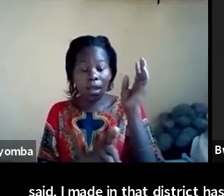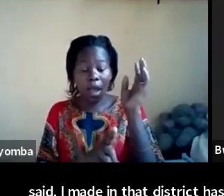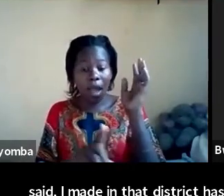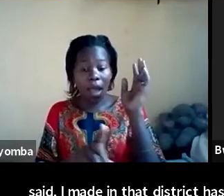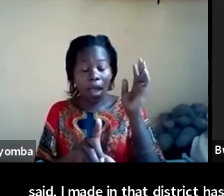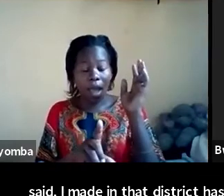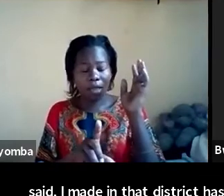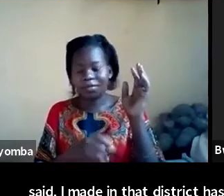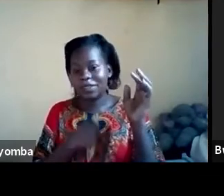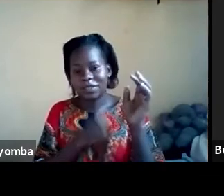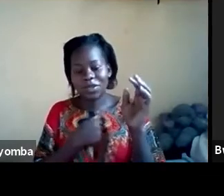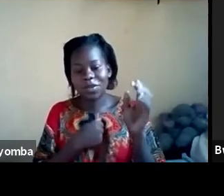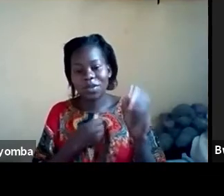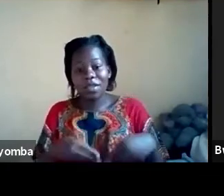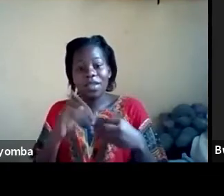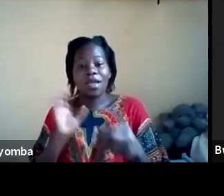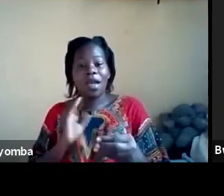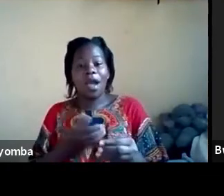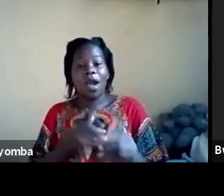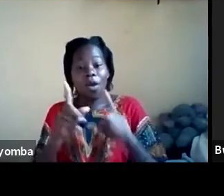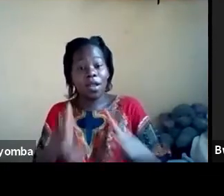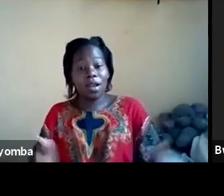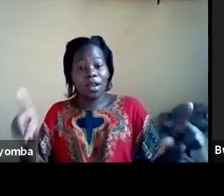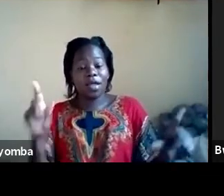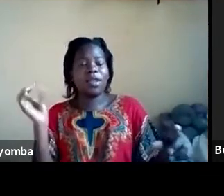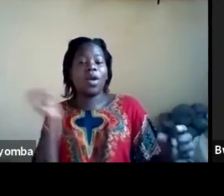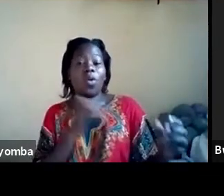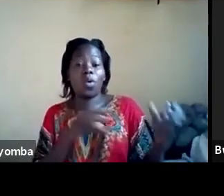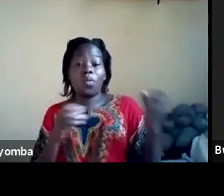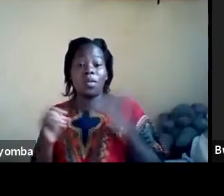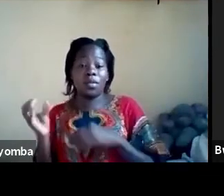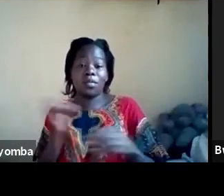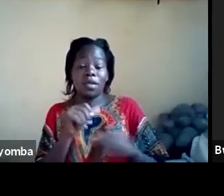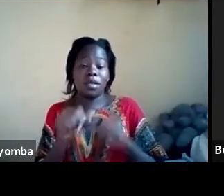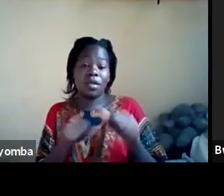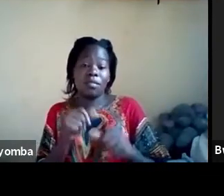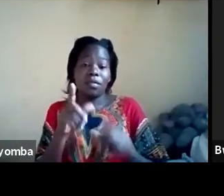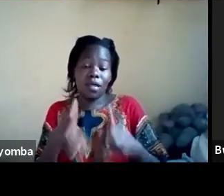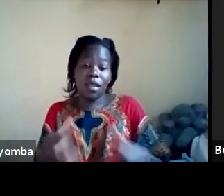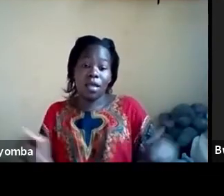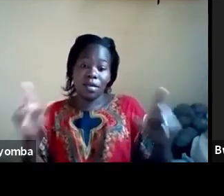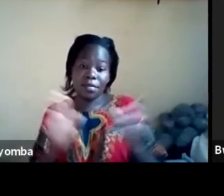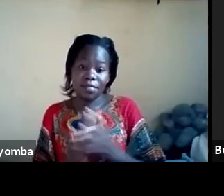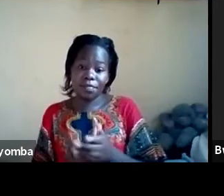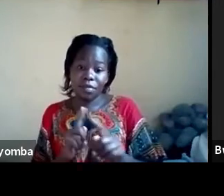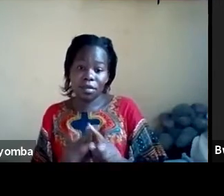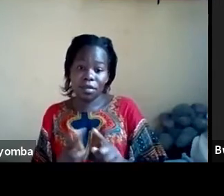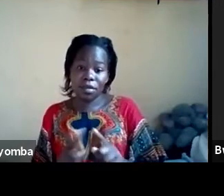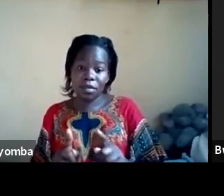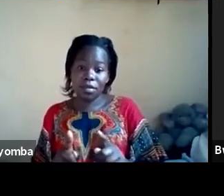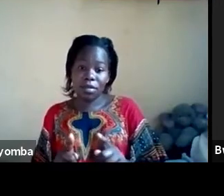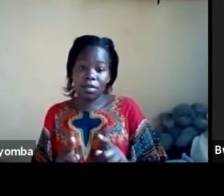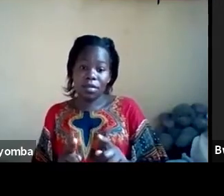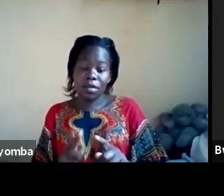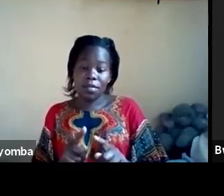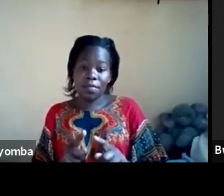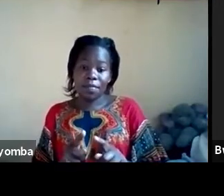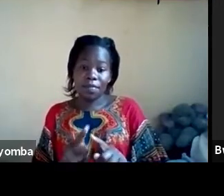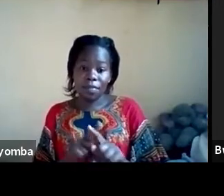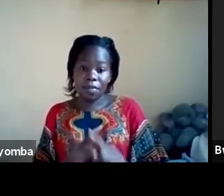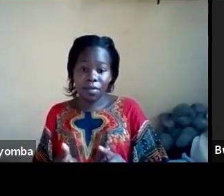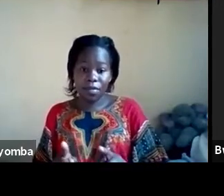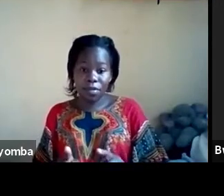grandmother left it to me, all those nice sentimental things I told you. But when we went to really actually find out what